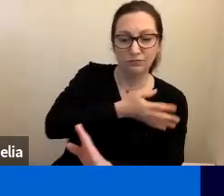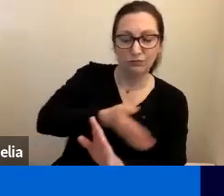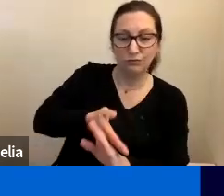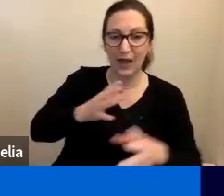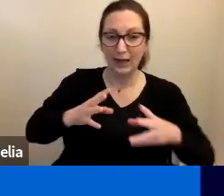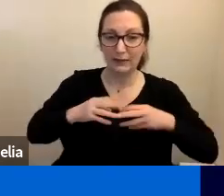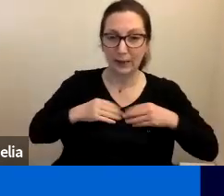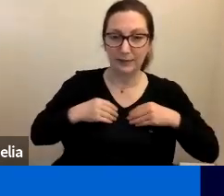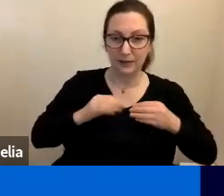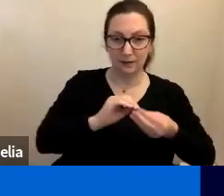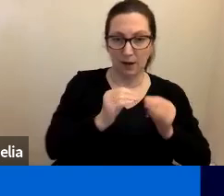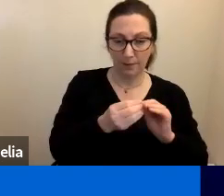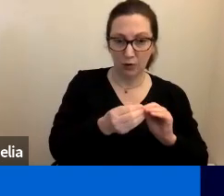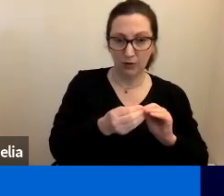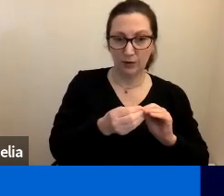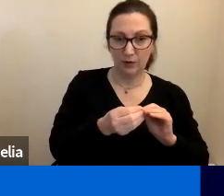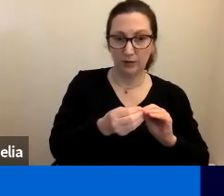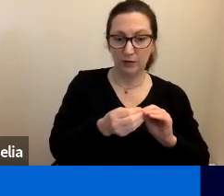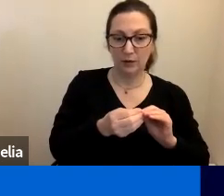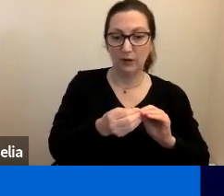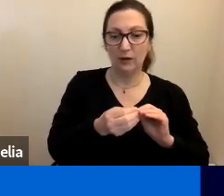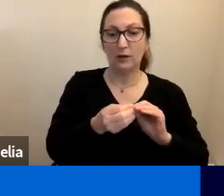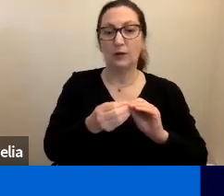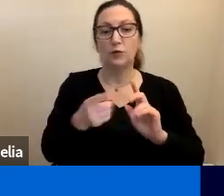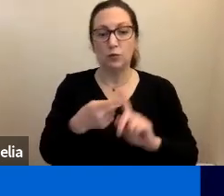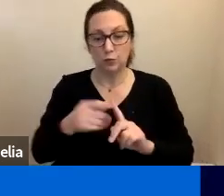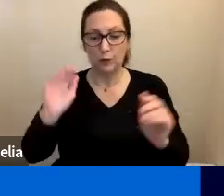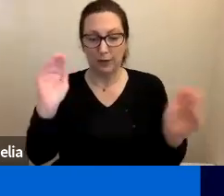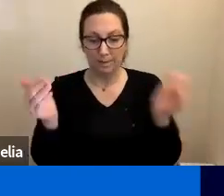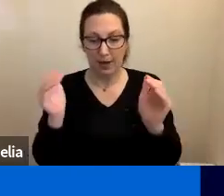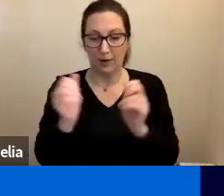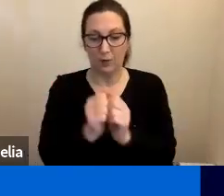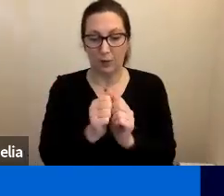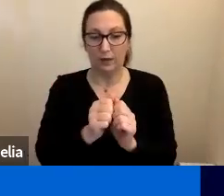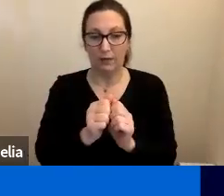to compare to the actual invitee rates, so we can see